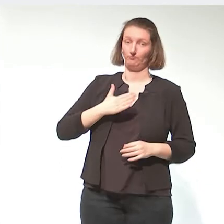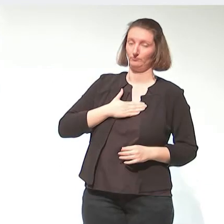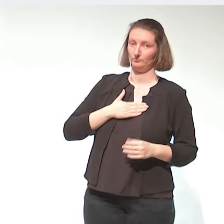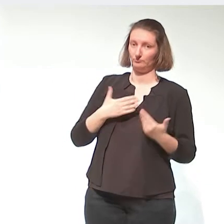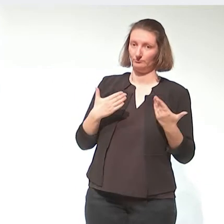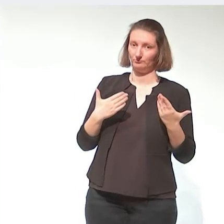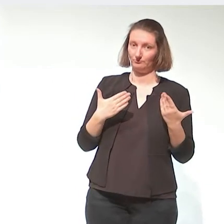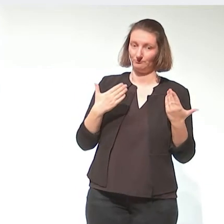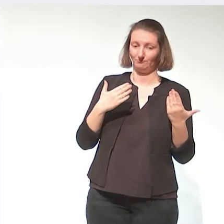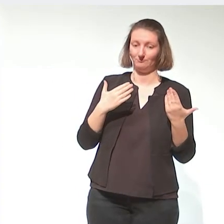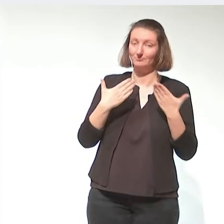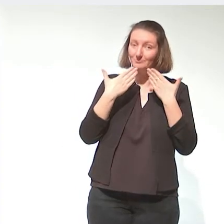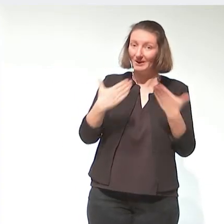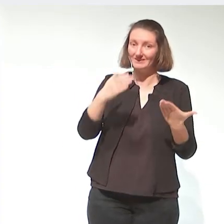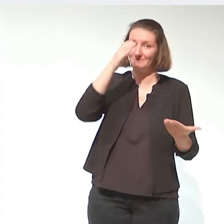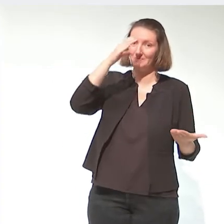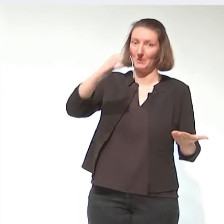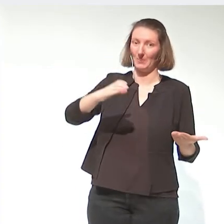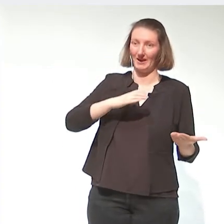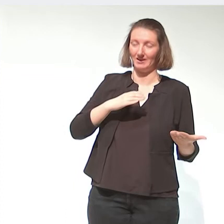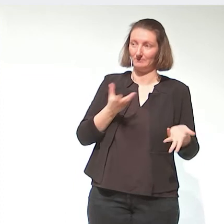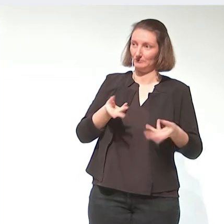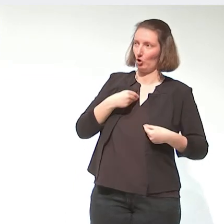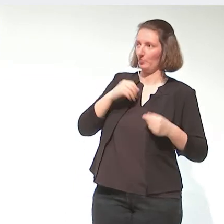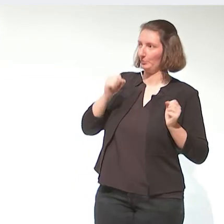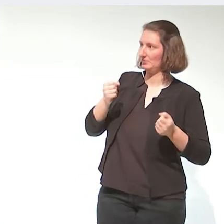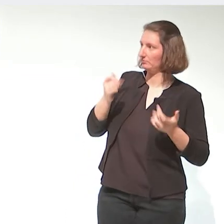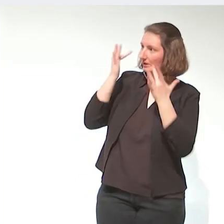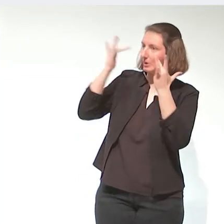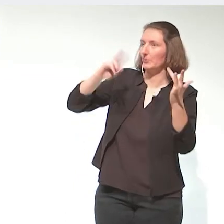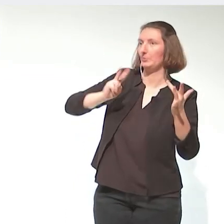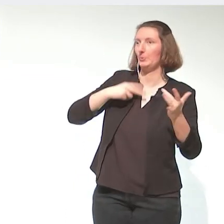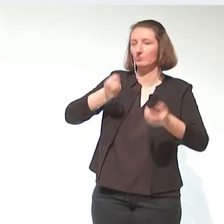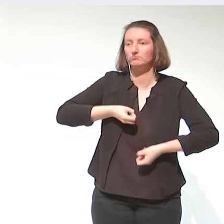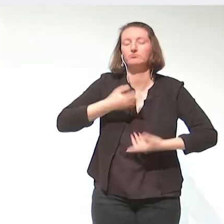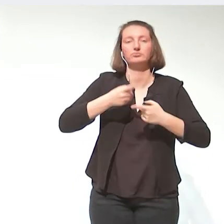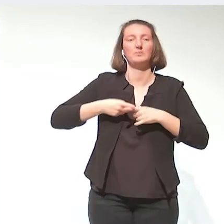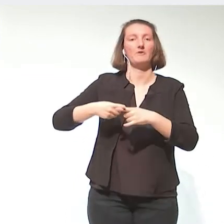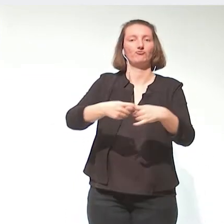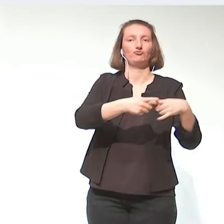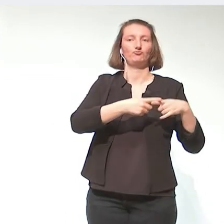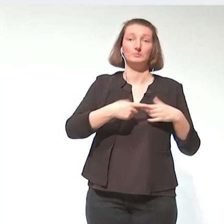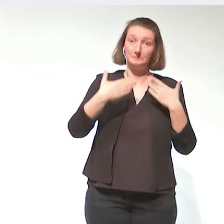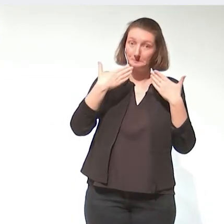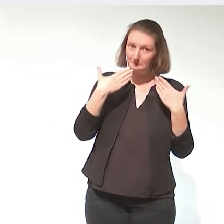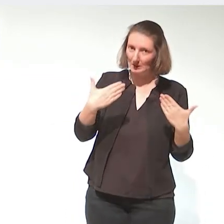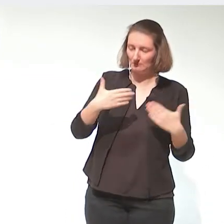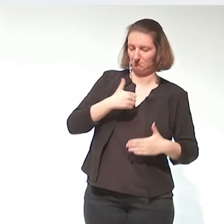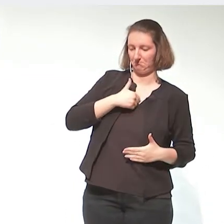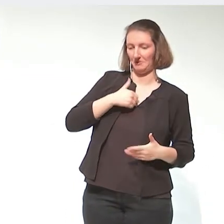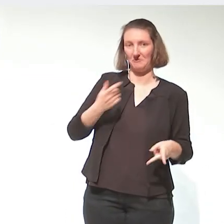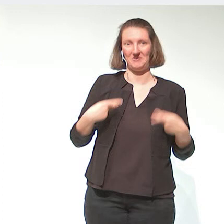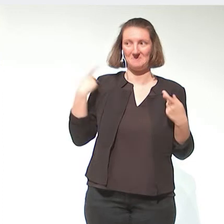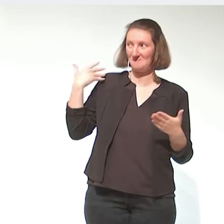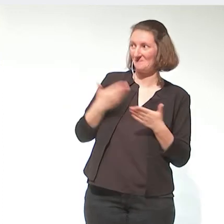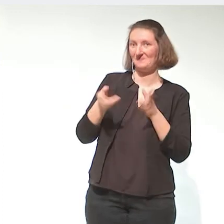to learn. Thank you very much for your attention and for offering you my thoughts, my experience, my